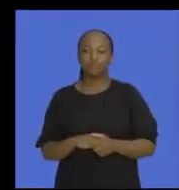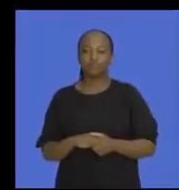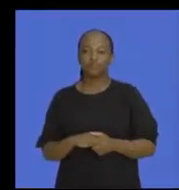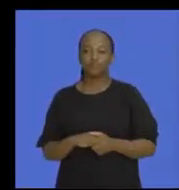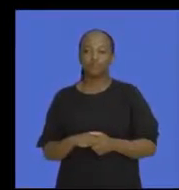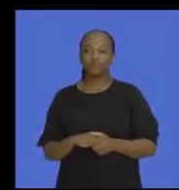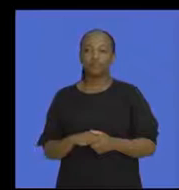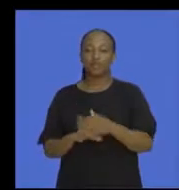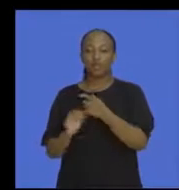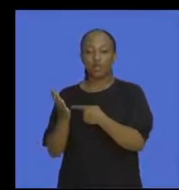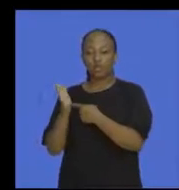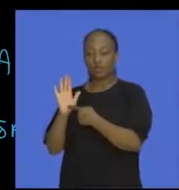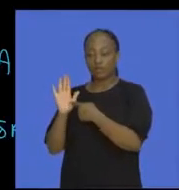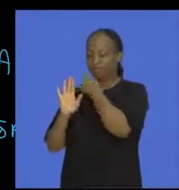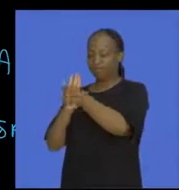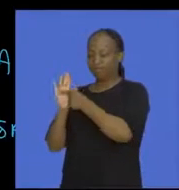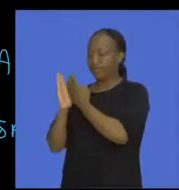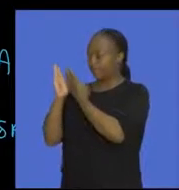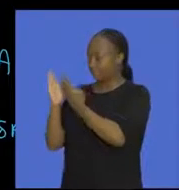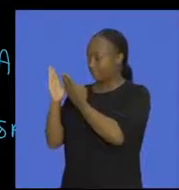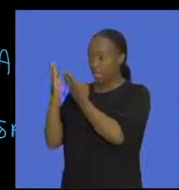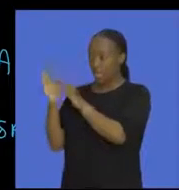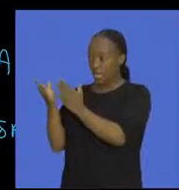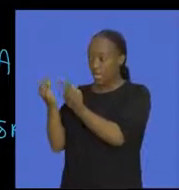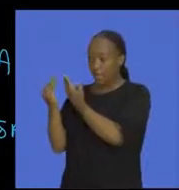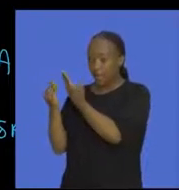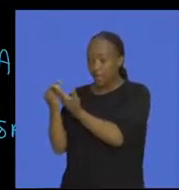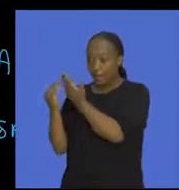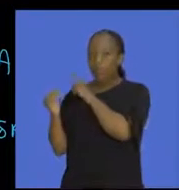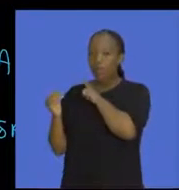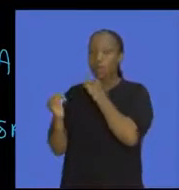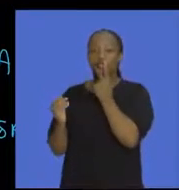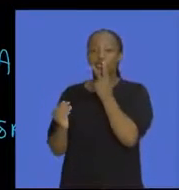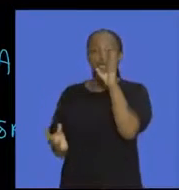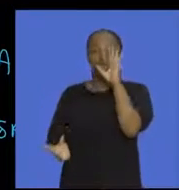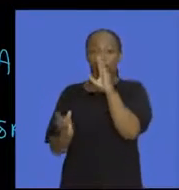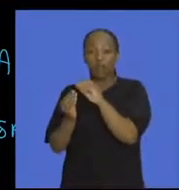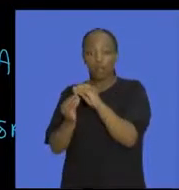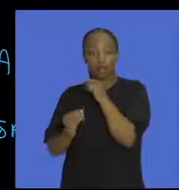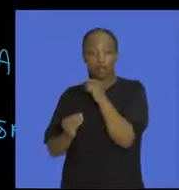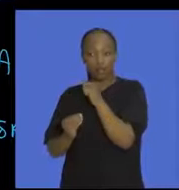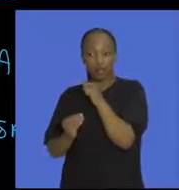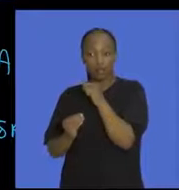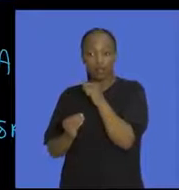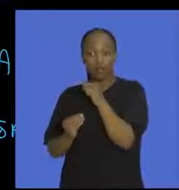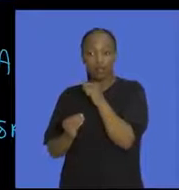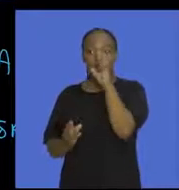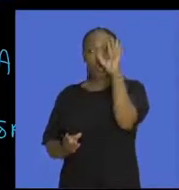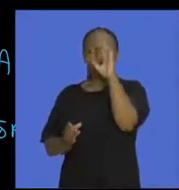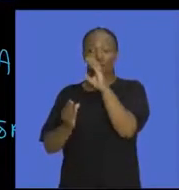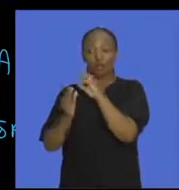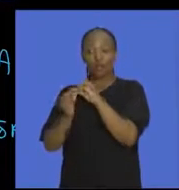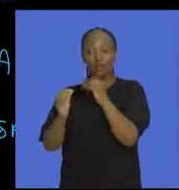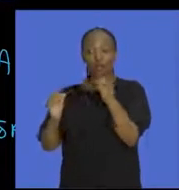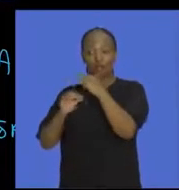the one that we managed to get the figures. Okay, so the total current, which is that, okay, so